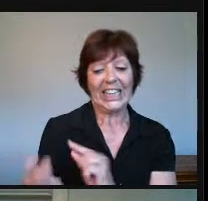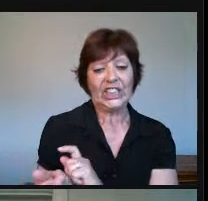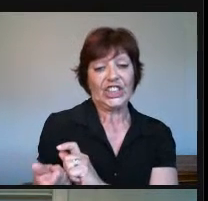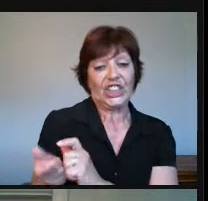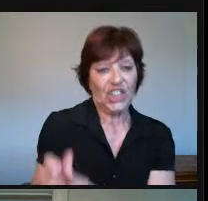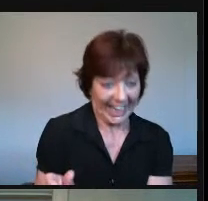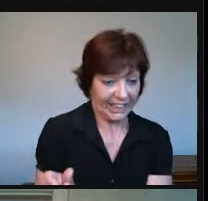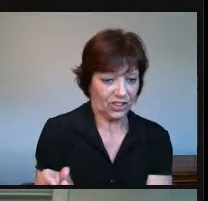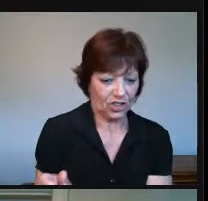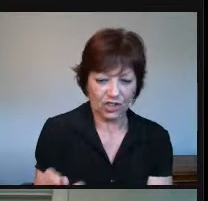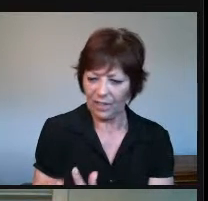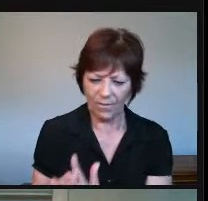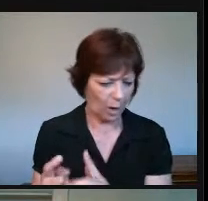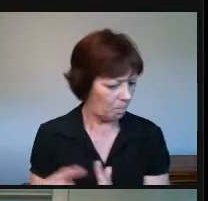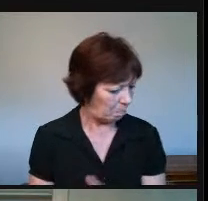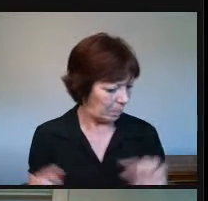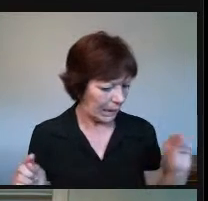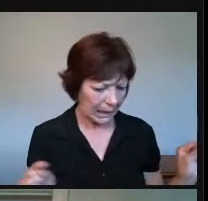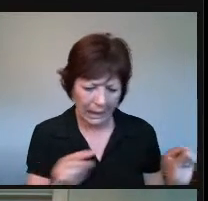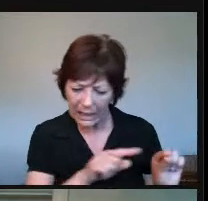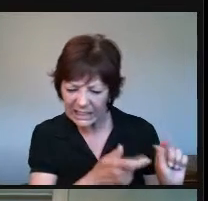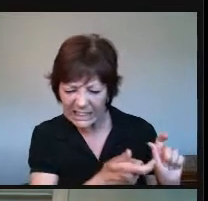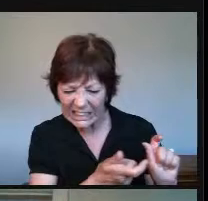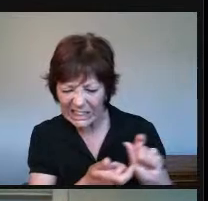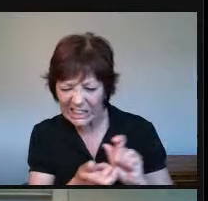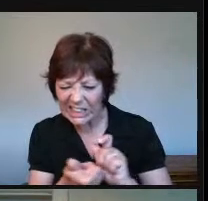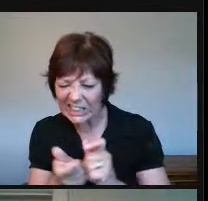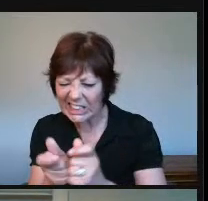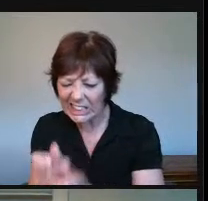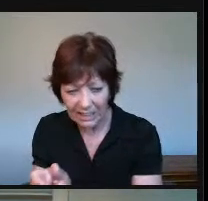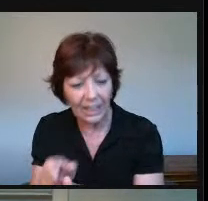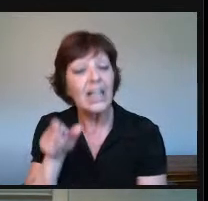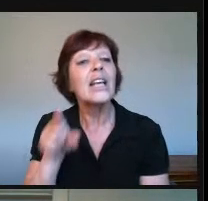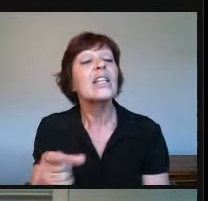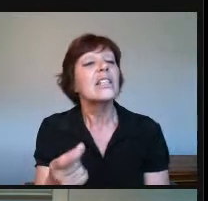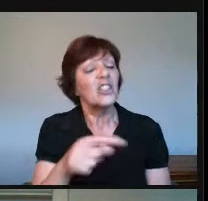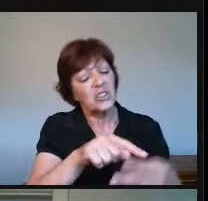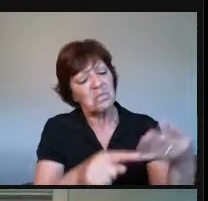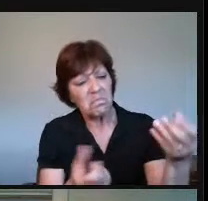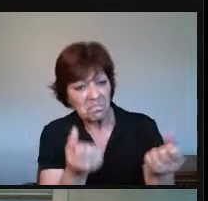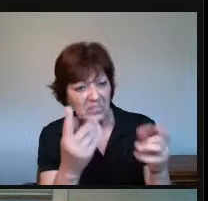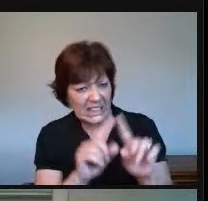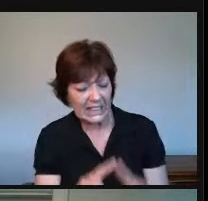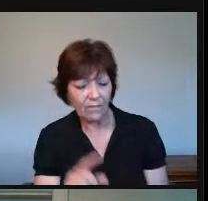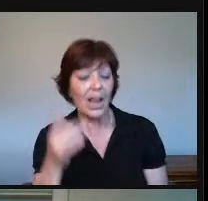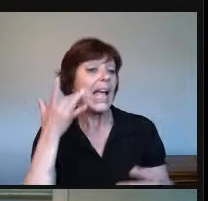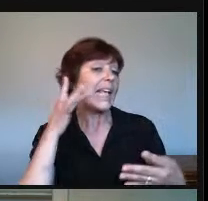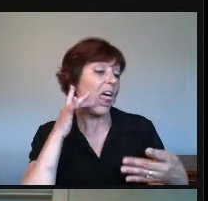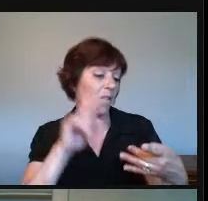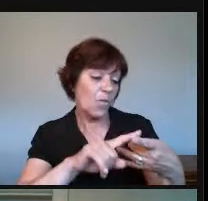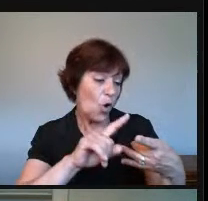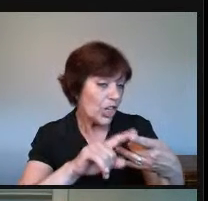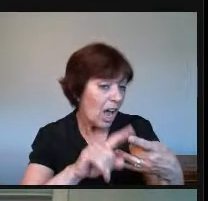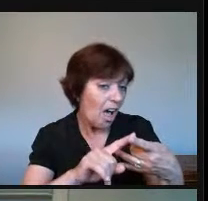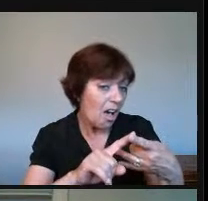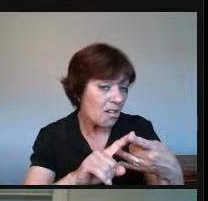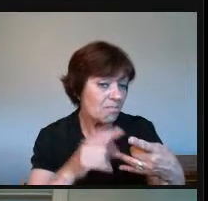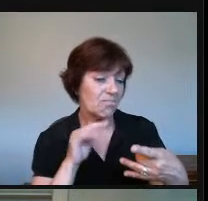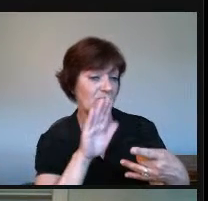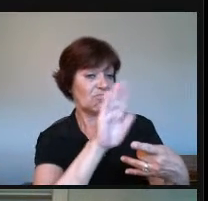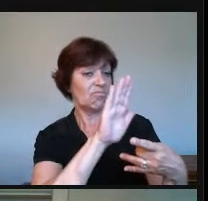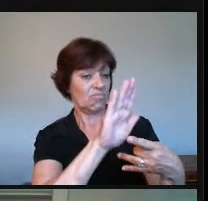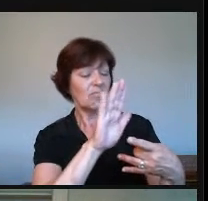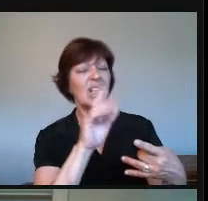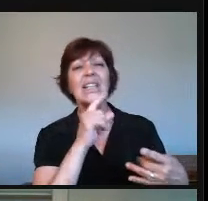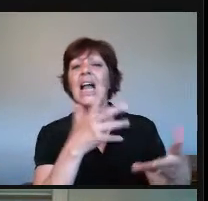pandemic began. And we have a number of variants now. There's a California variant as well. And there is quite a